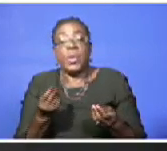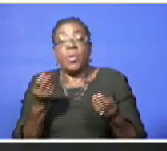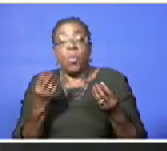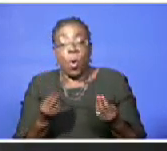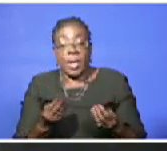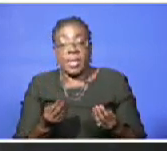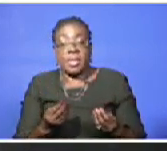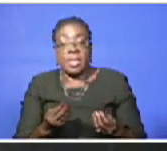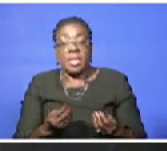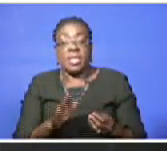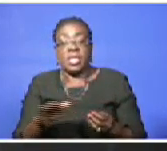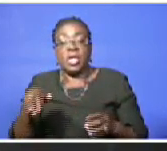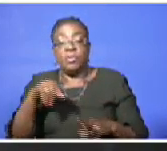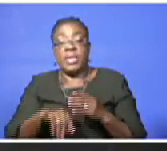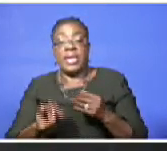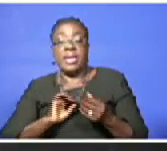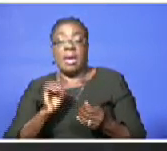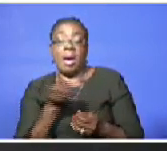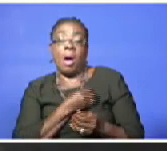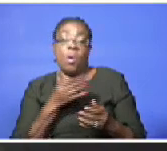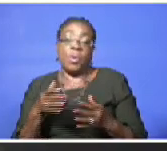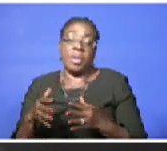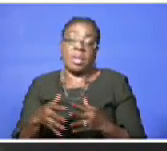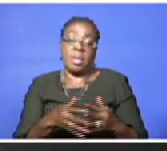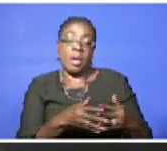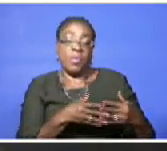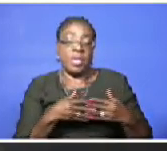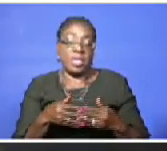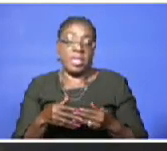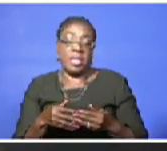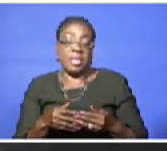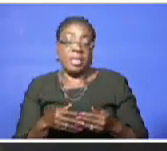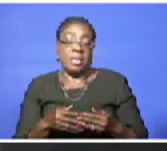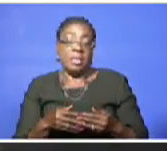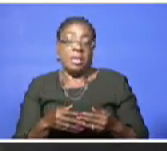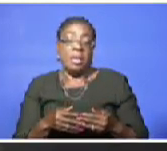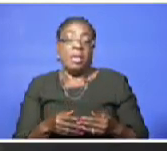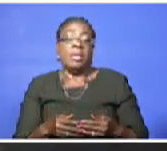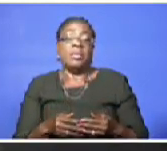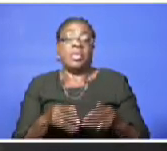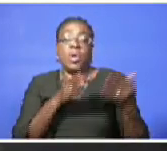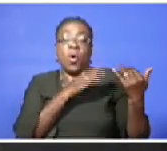violence? I pray that it causes the good people to rise up so that evil will not prosper.